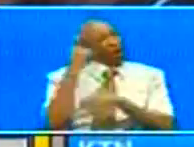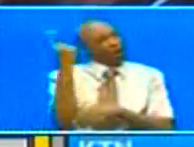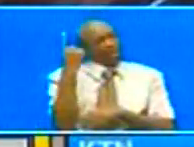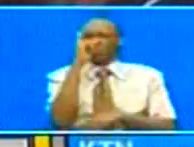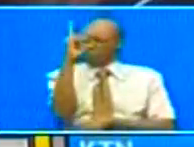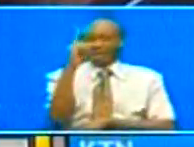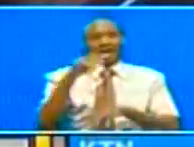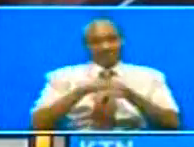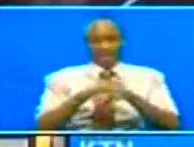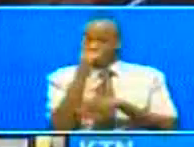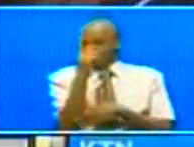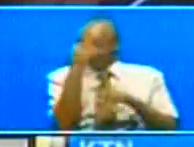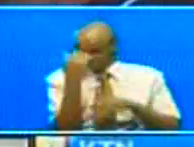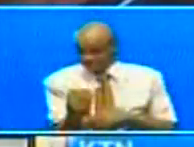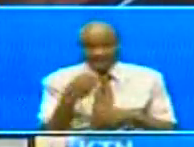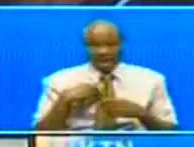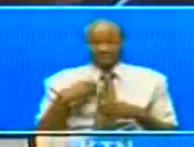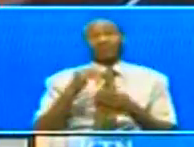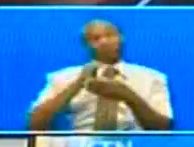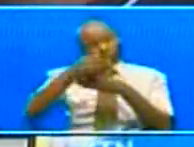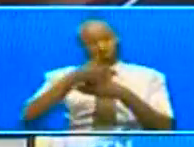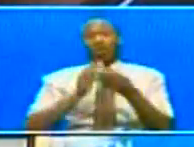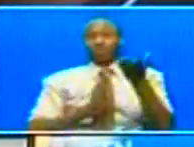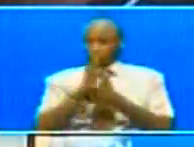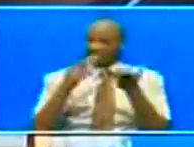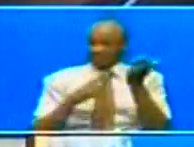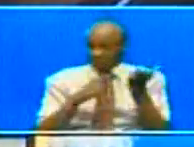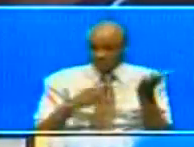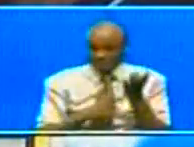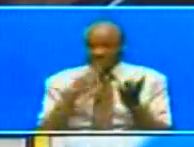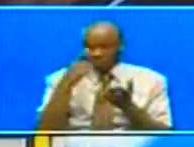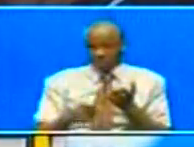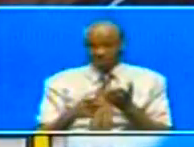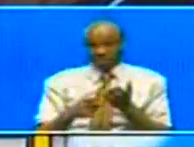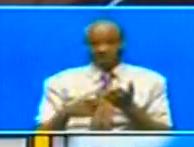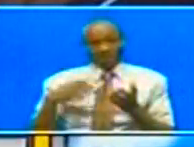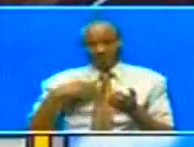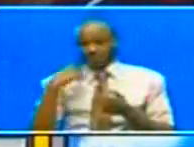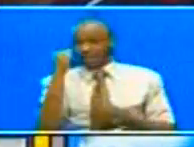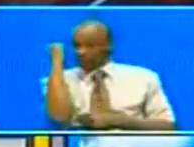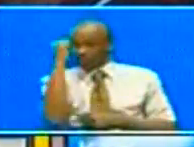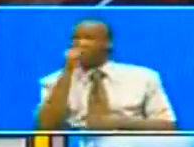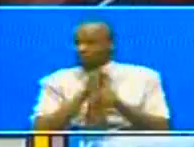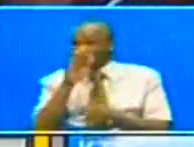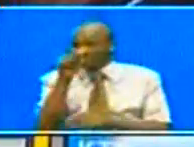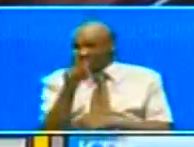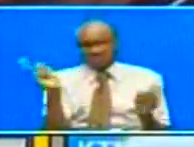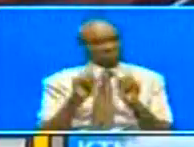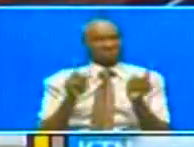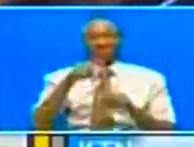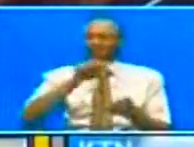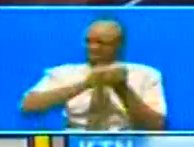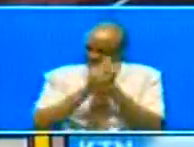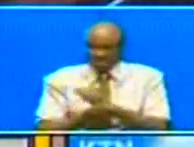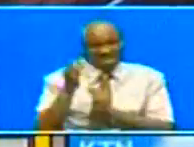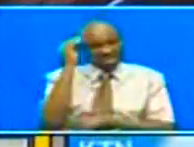the one laptop per child or learning through technology has nothing to do with what many would call a political promise, but changing the way